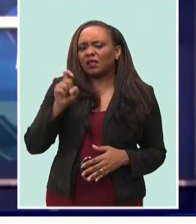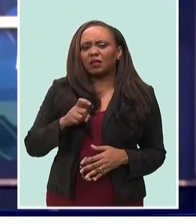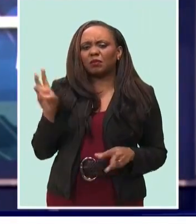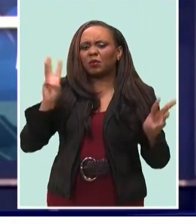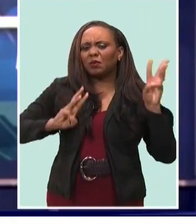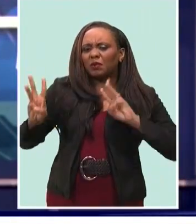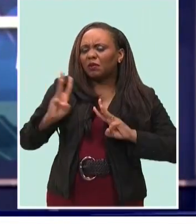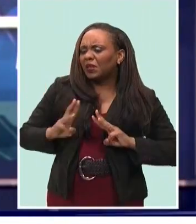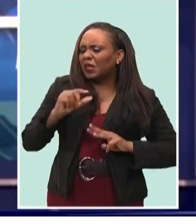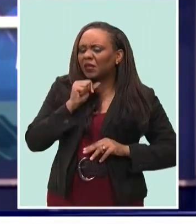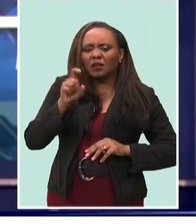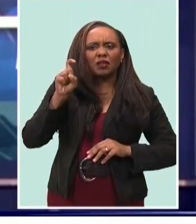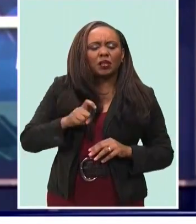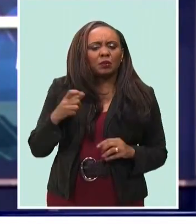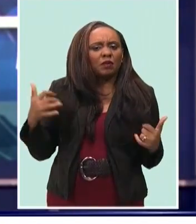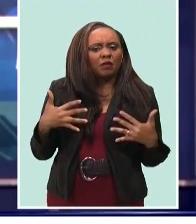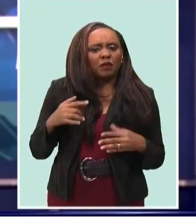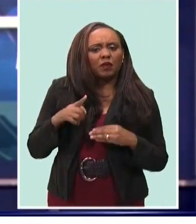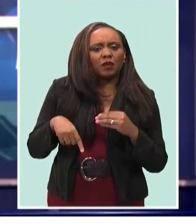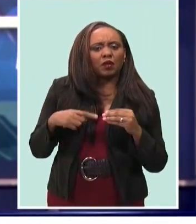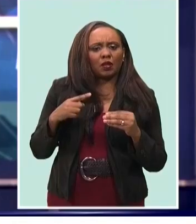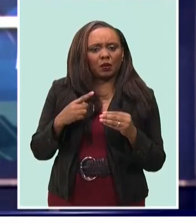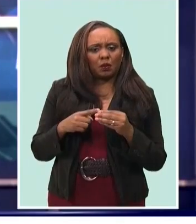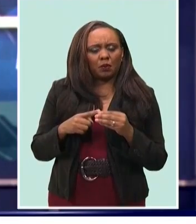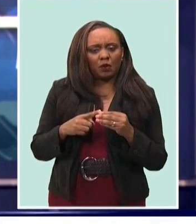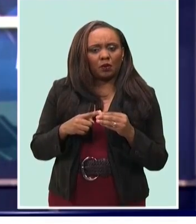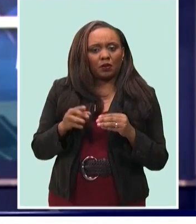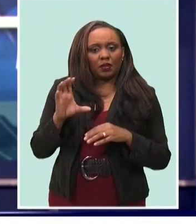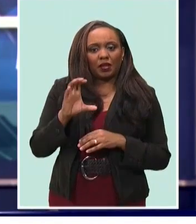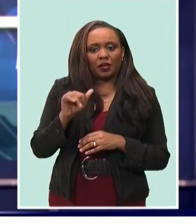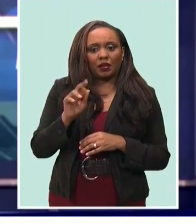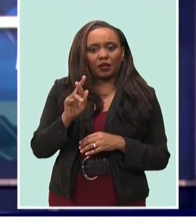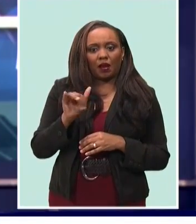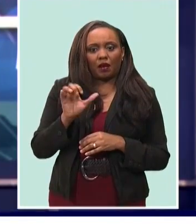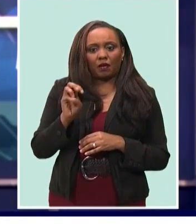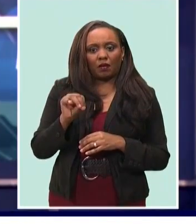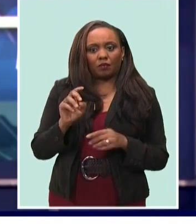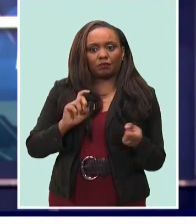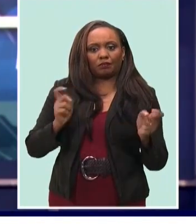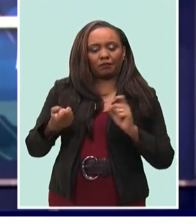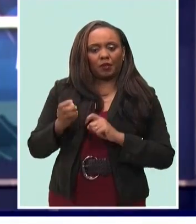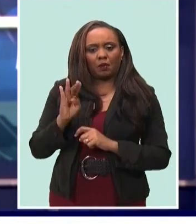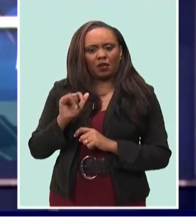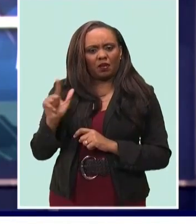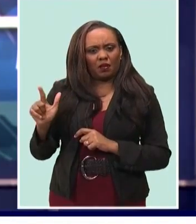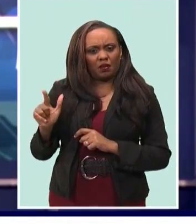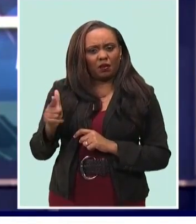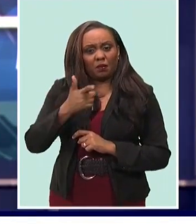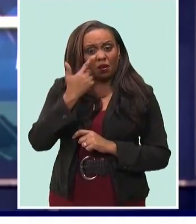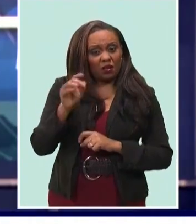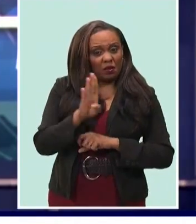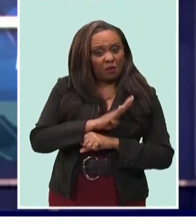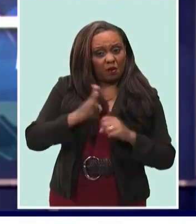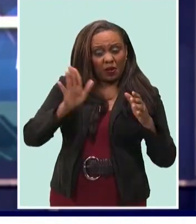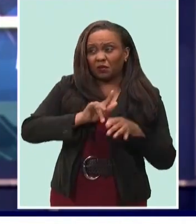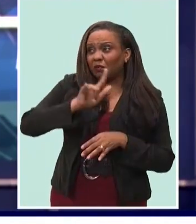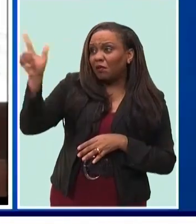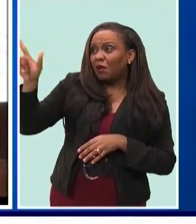to the CARICOM bill. Information Minister Senator Lucille Moe says that many Barbadians gained benefits from working in other